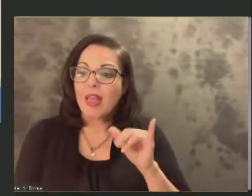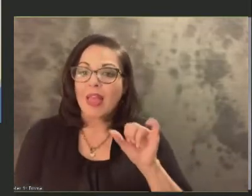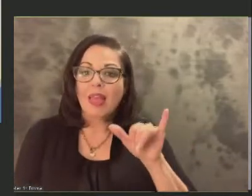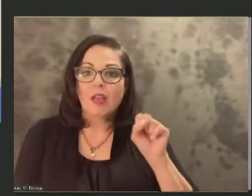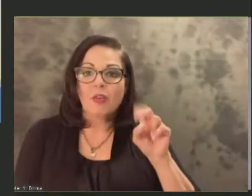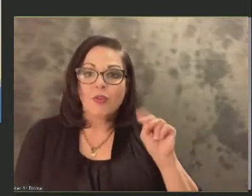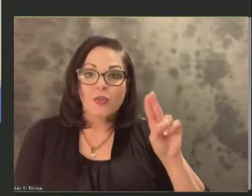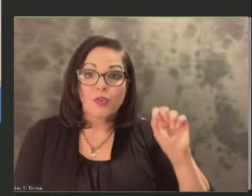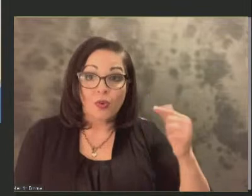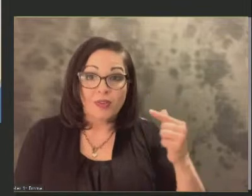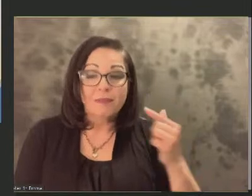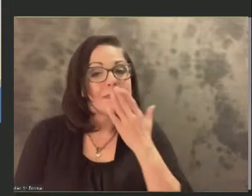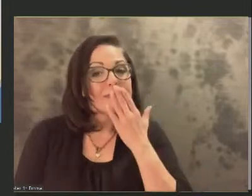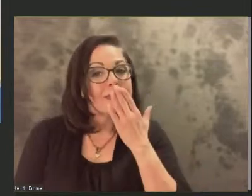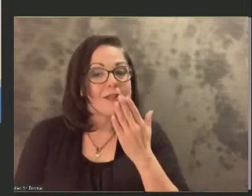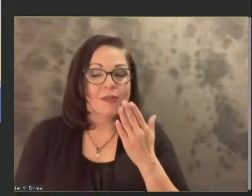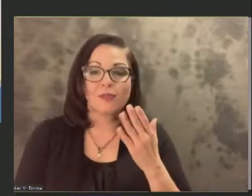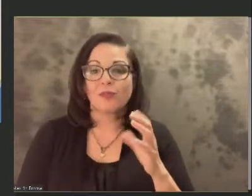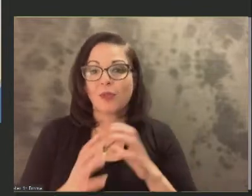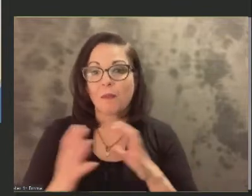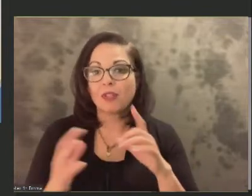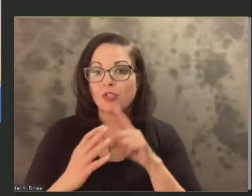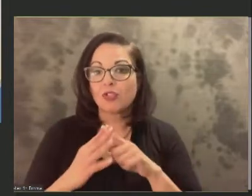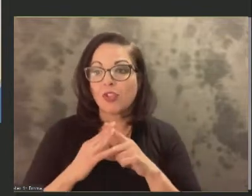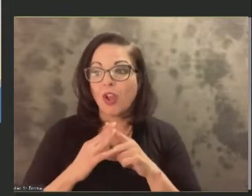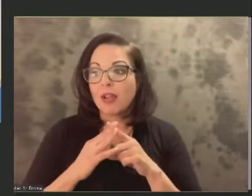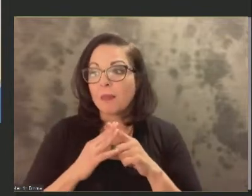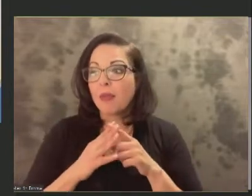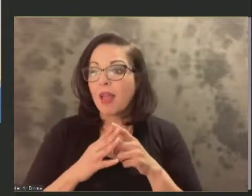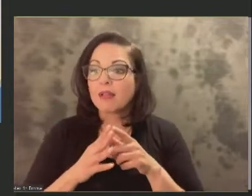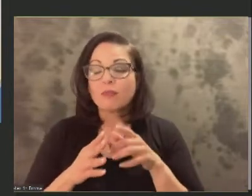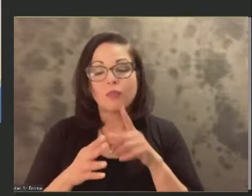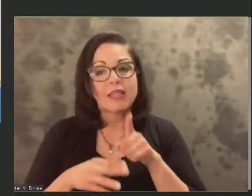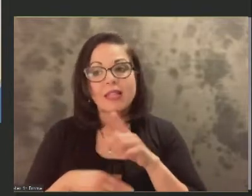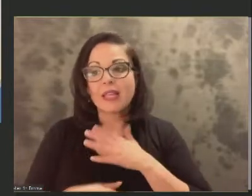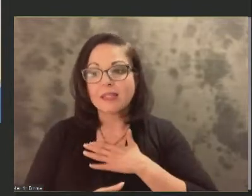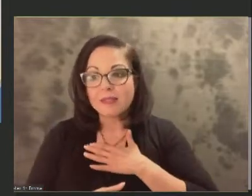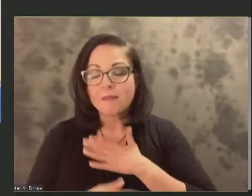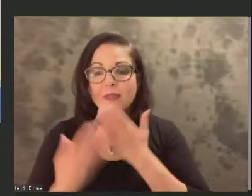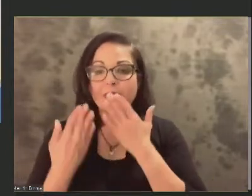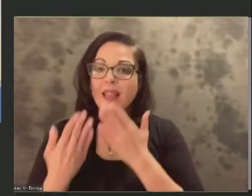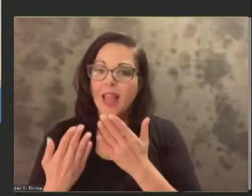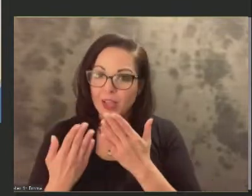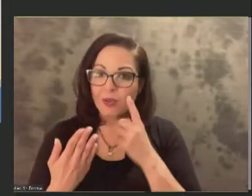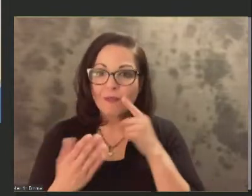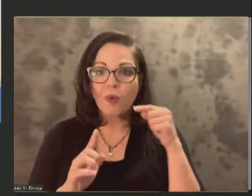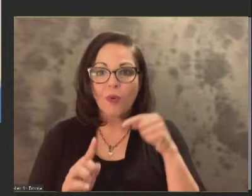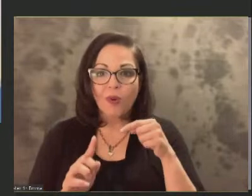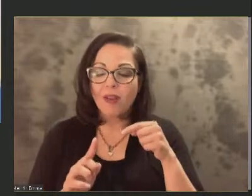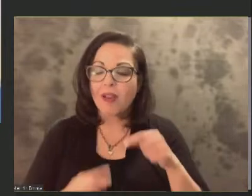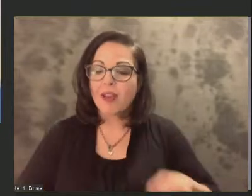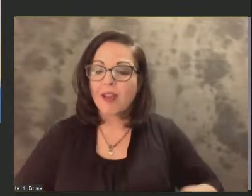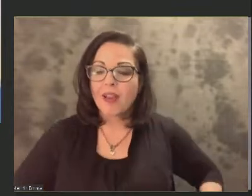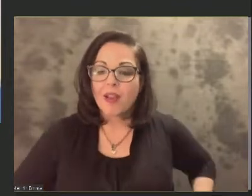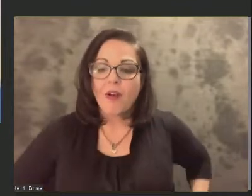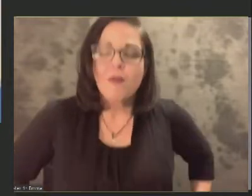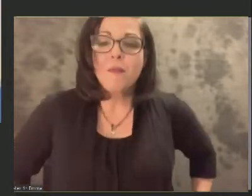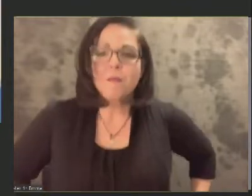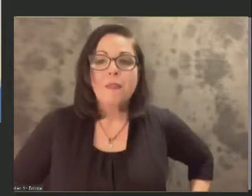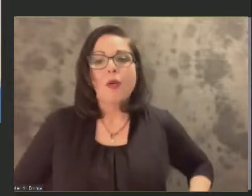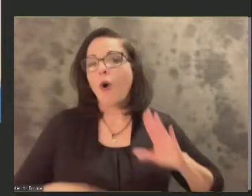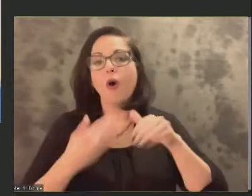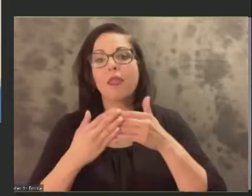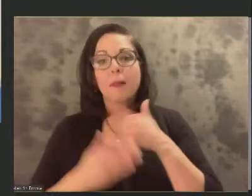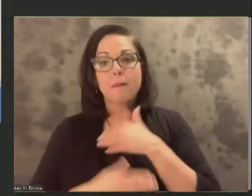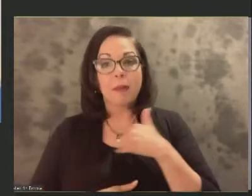you so much. And I just want to start by expressing my deep gratitude for all the members of the